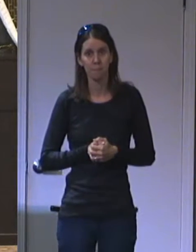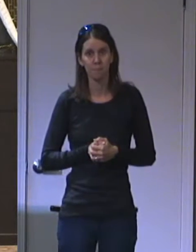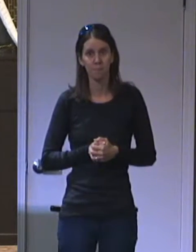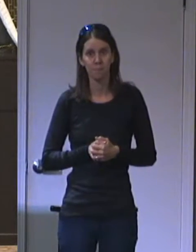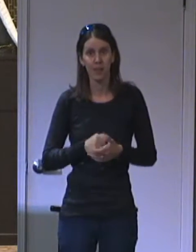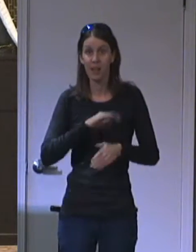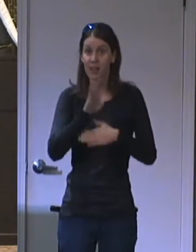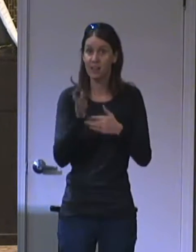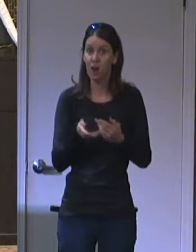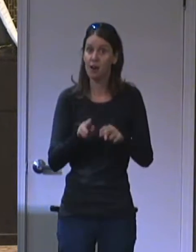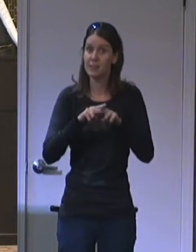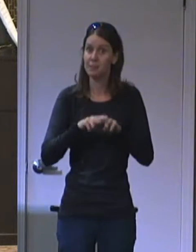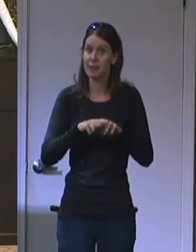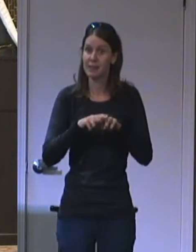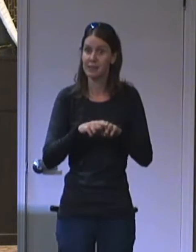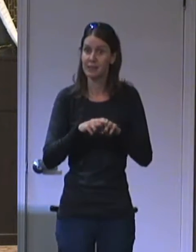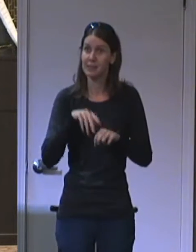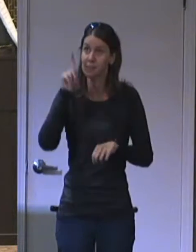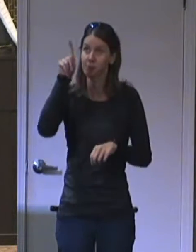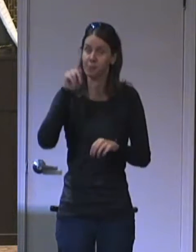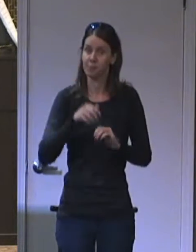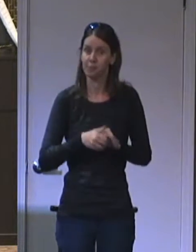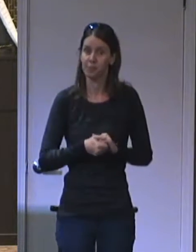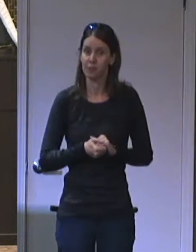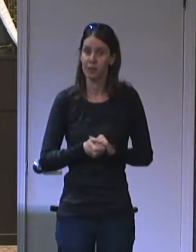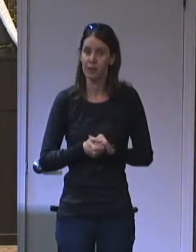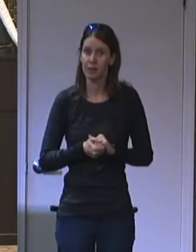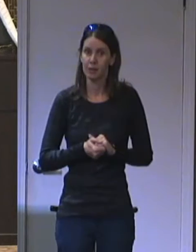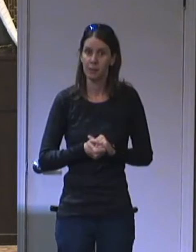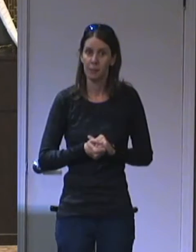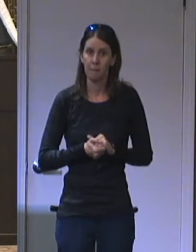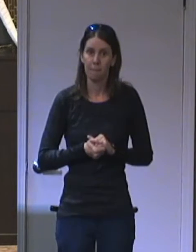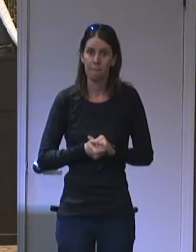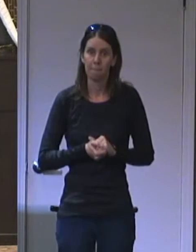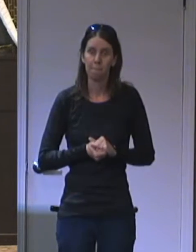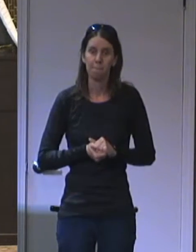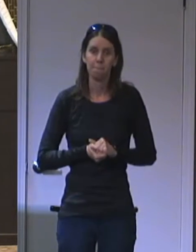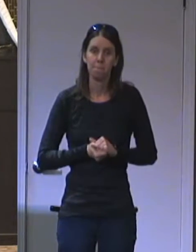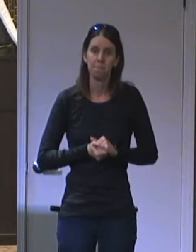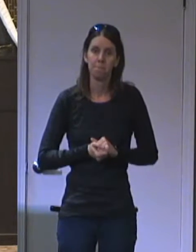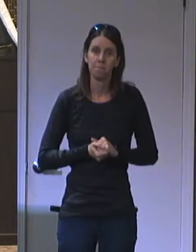It all hinges on Him. Place we begin.